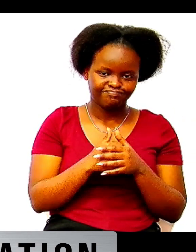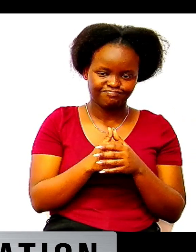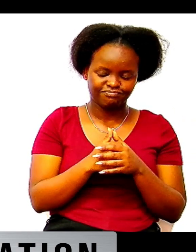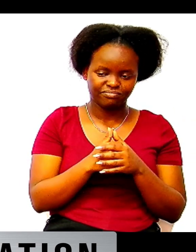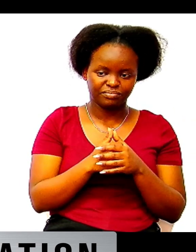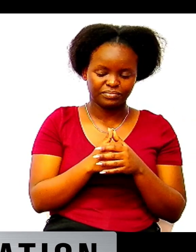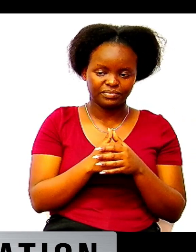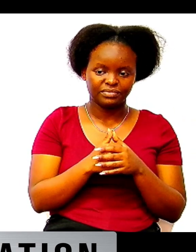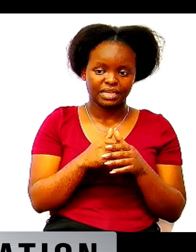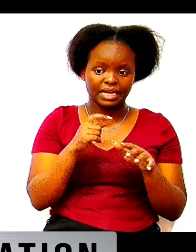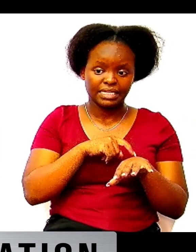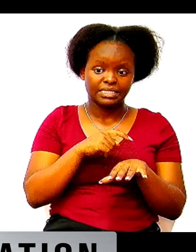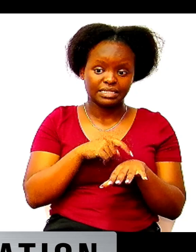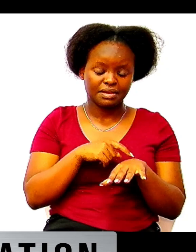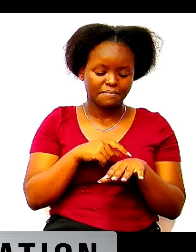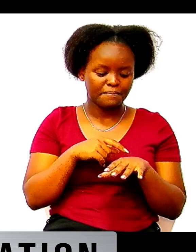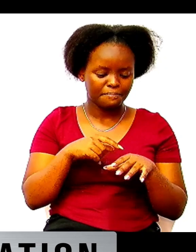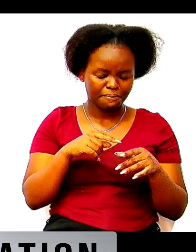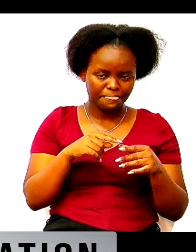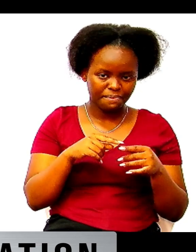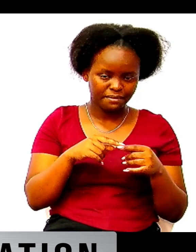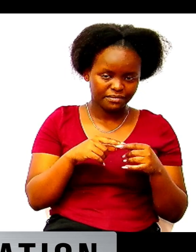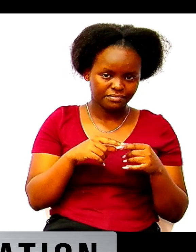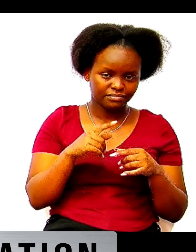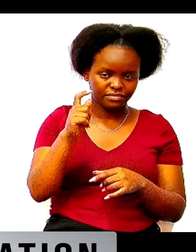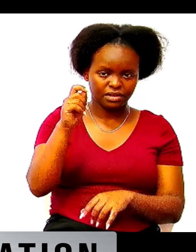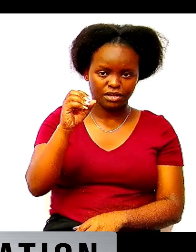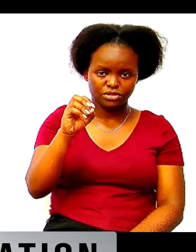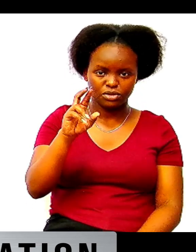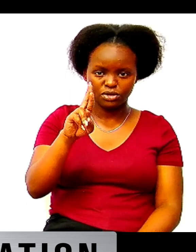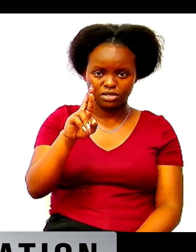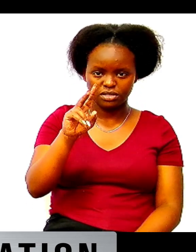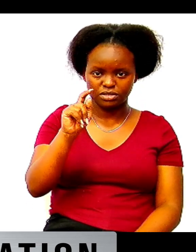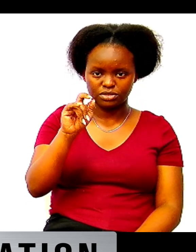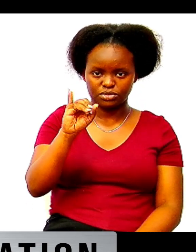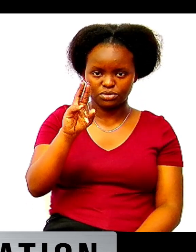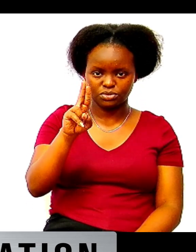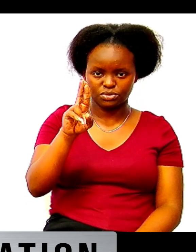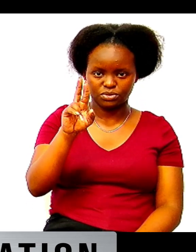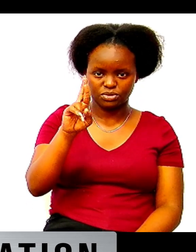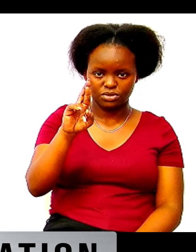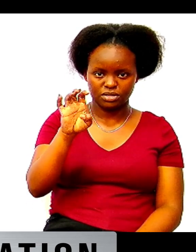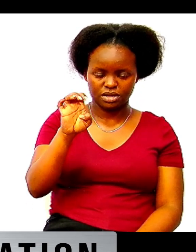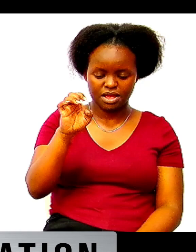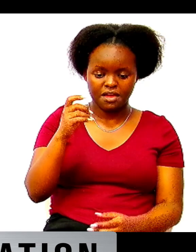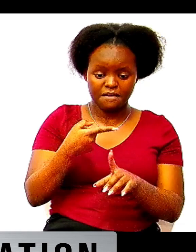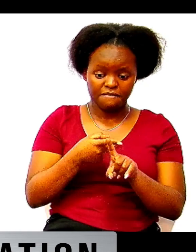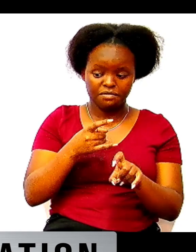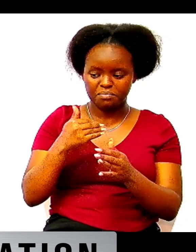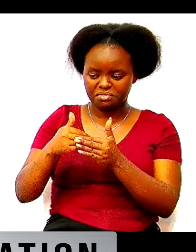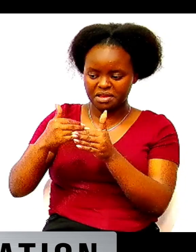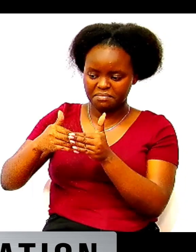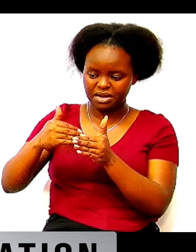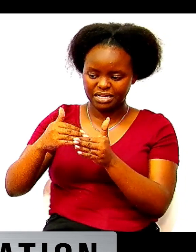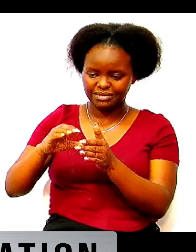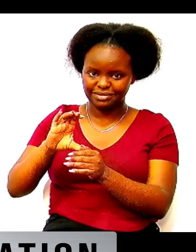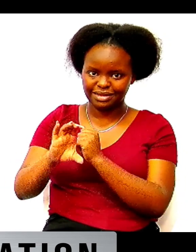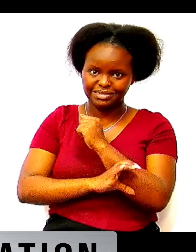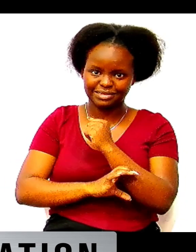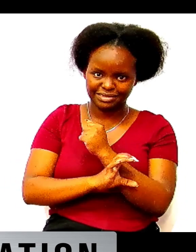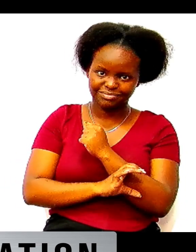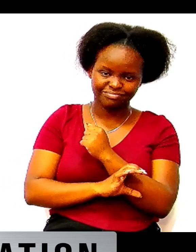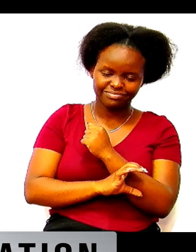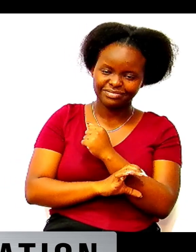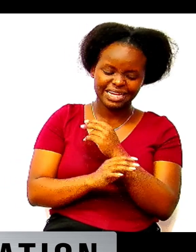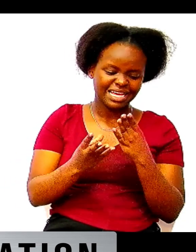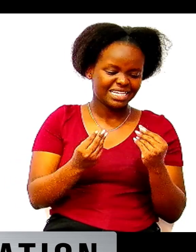When you get torture coming from the neighboring country, yes. It is very unfortunate. I think it was very easy for somebody to just